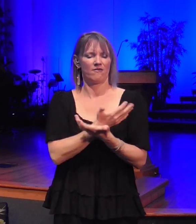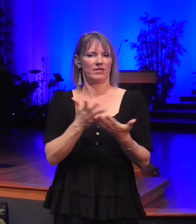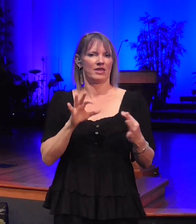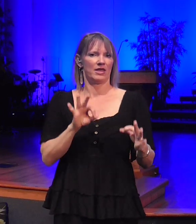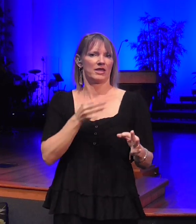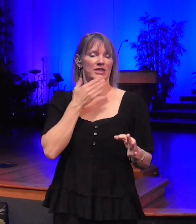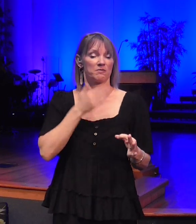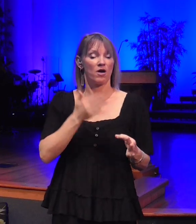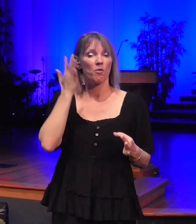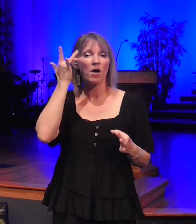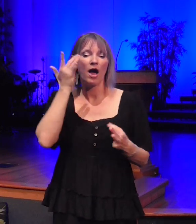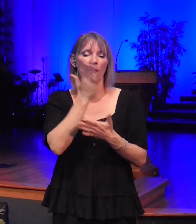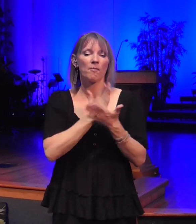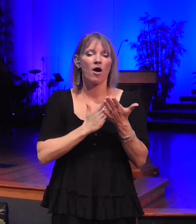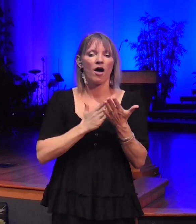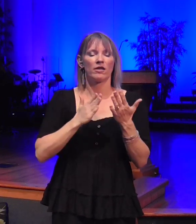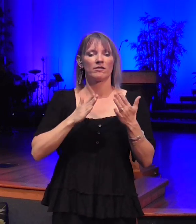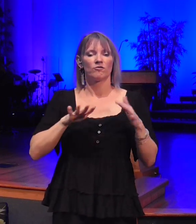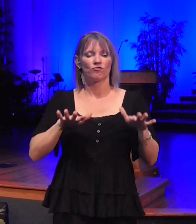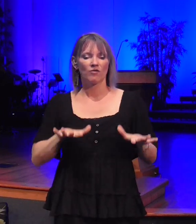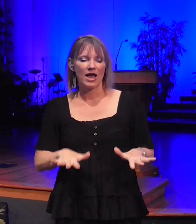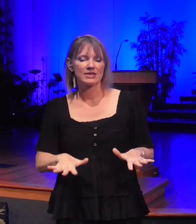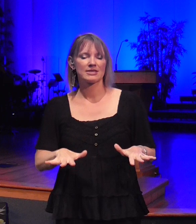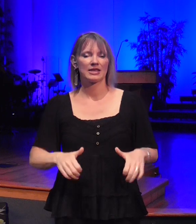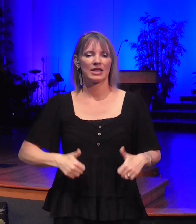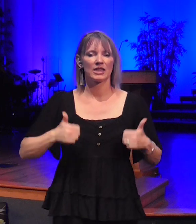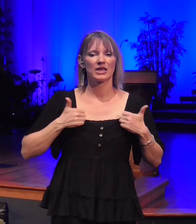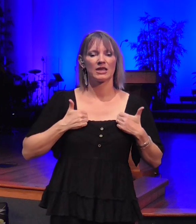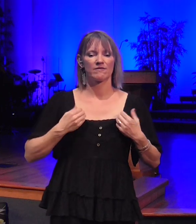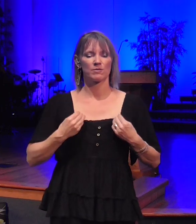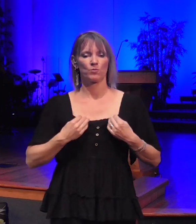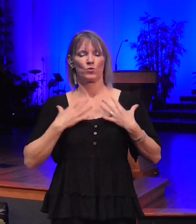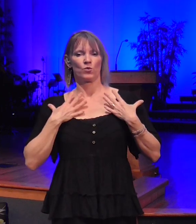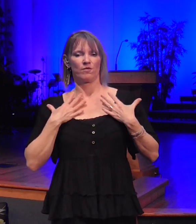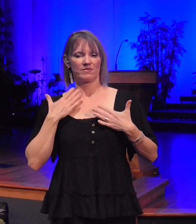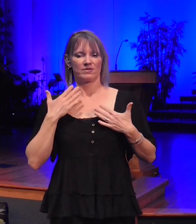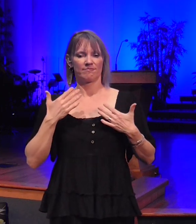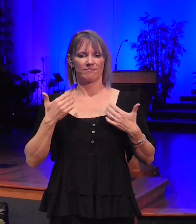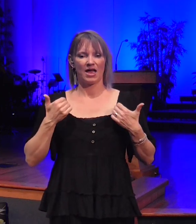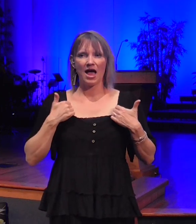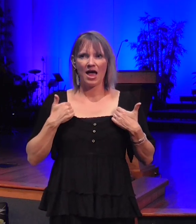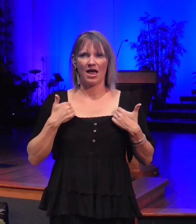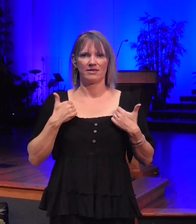and lives and moves and has its being at the dawn of all creation.